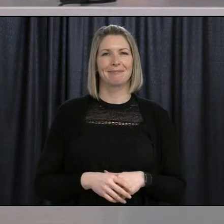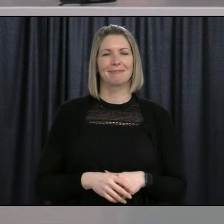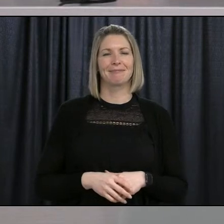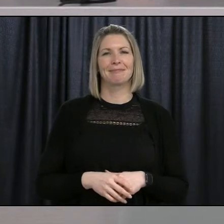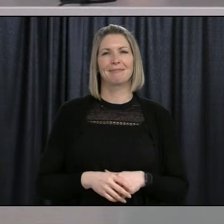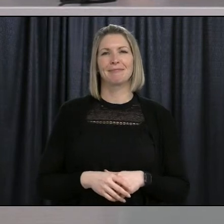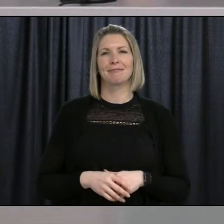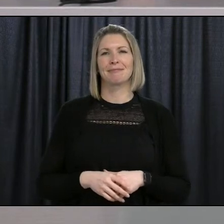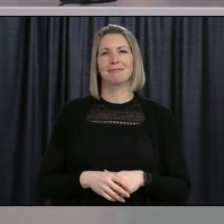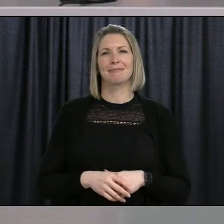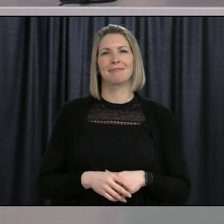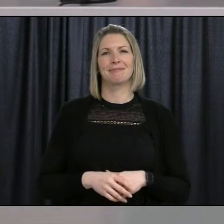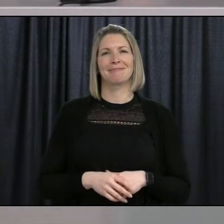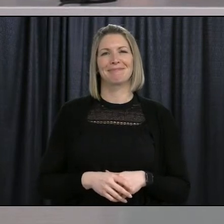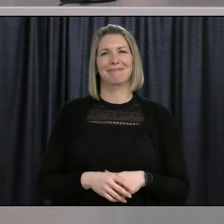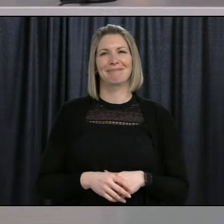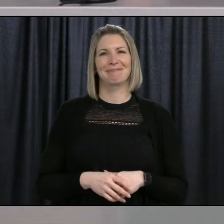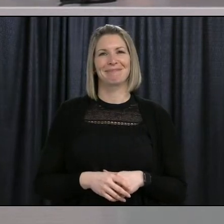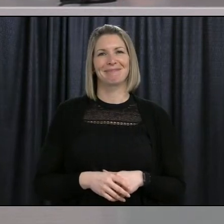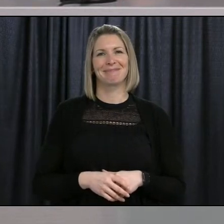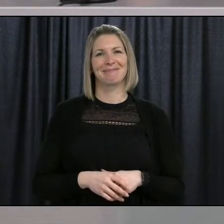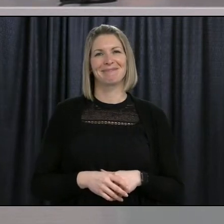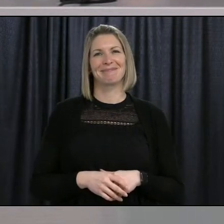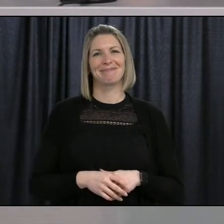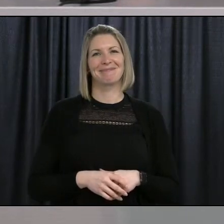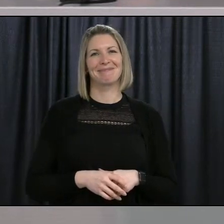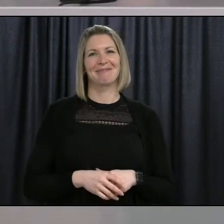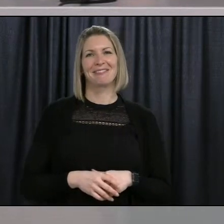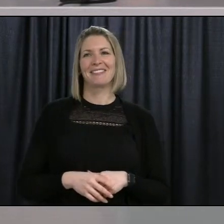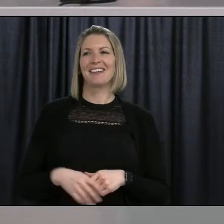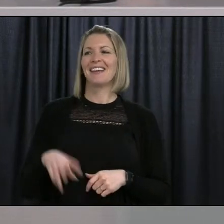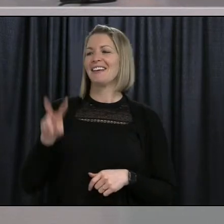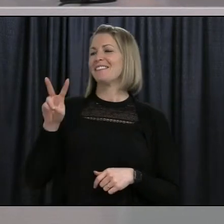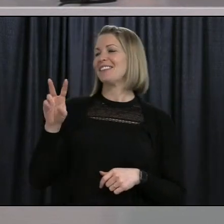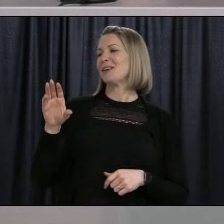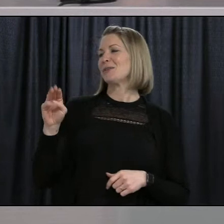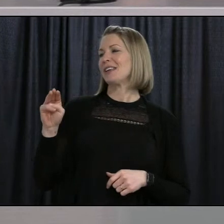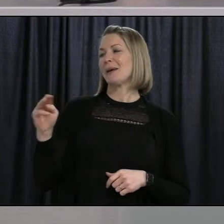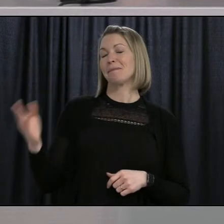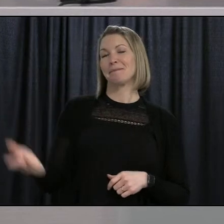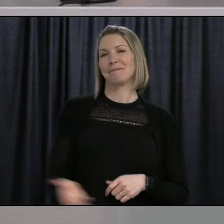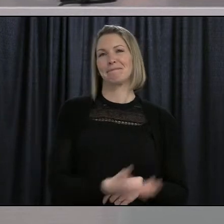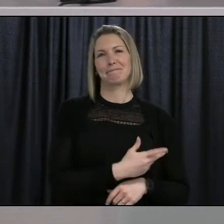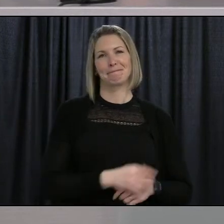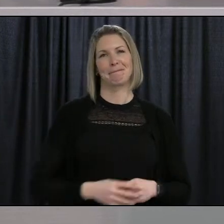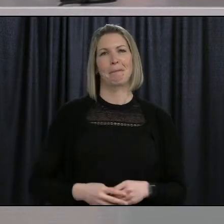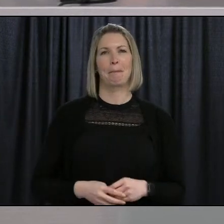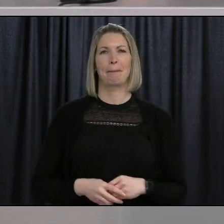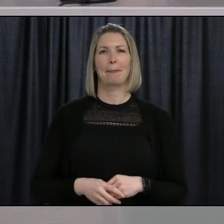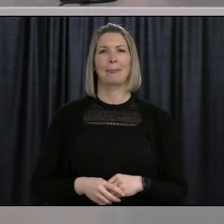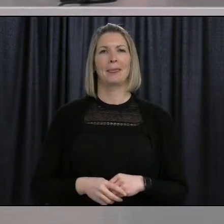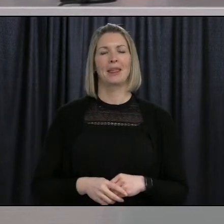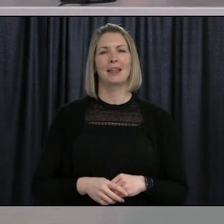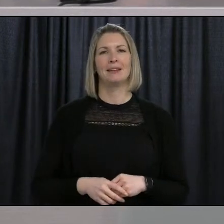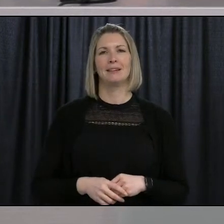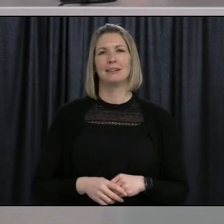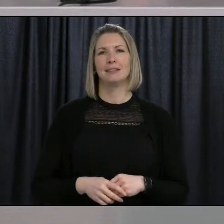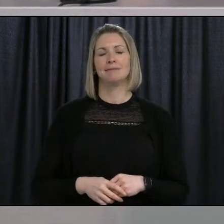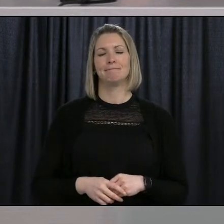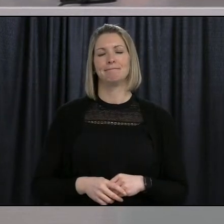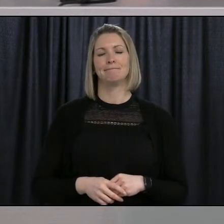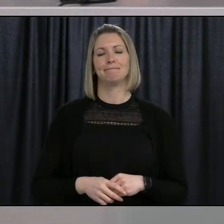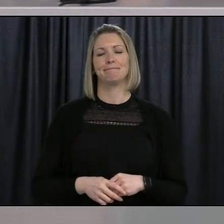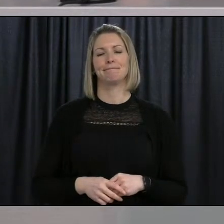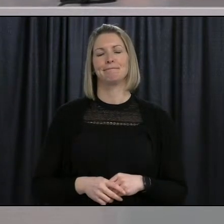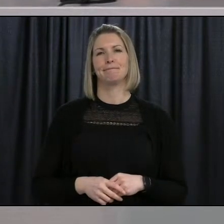Thanks. Our next questions are from Richard Duggan with VOCM. Please go ahead. Thank you, and I guess this would be